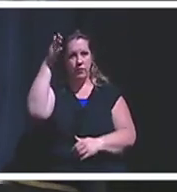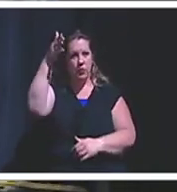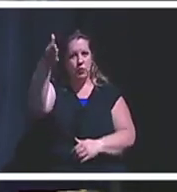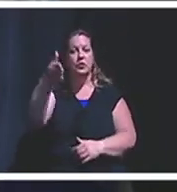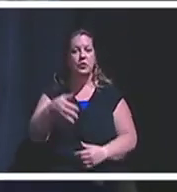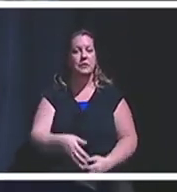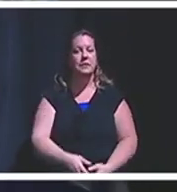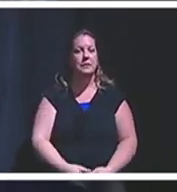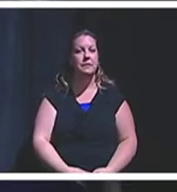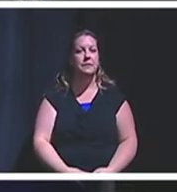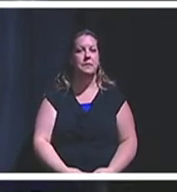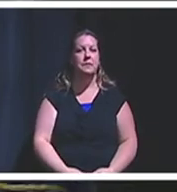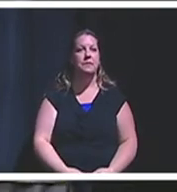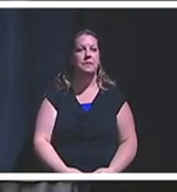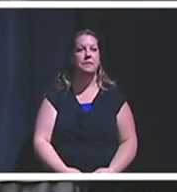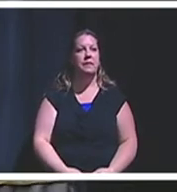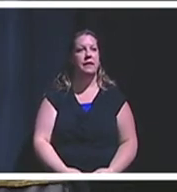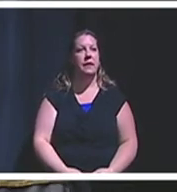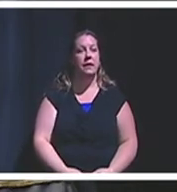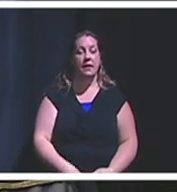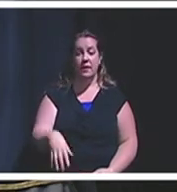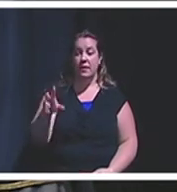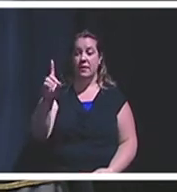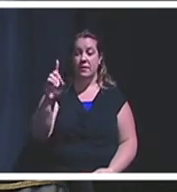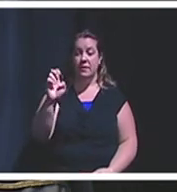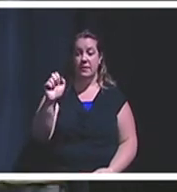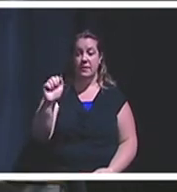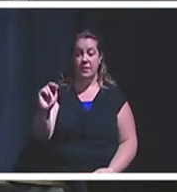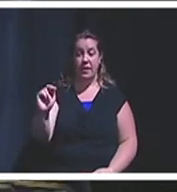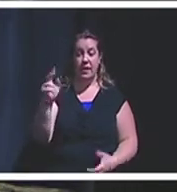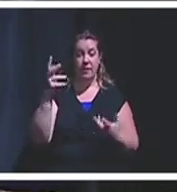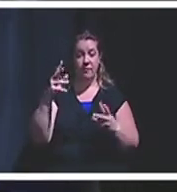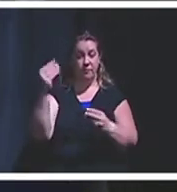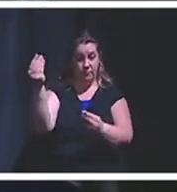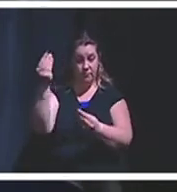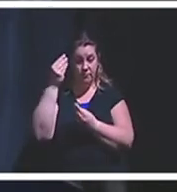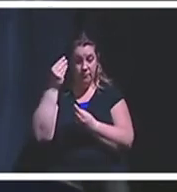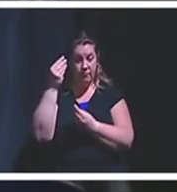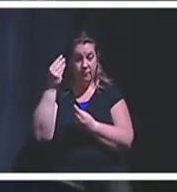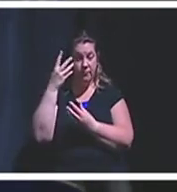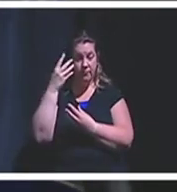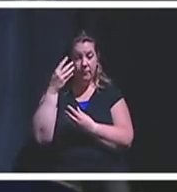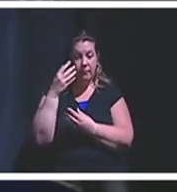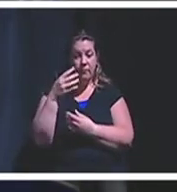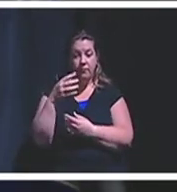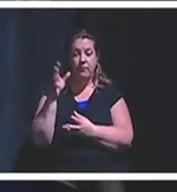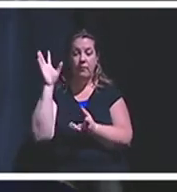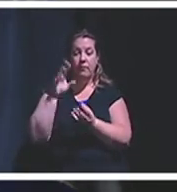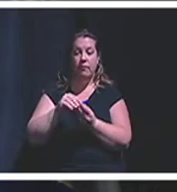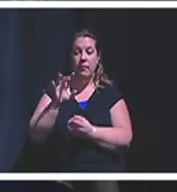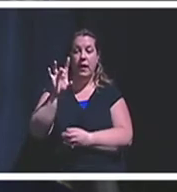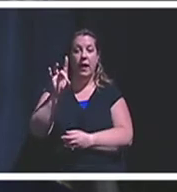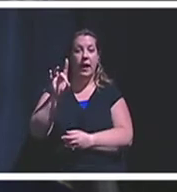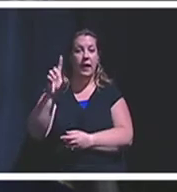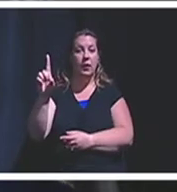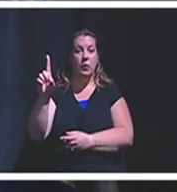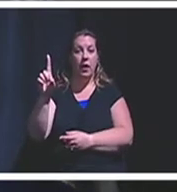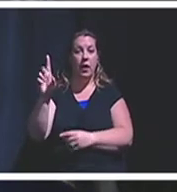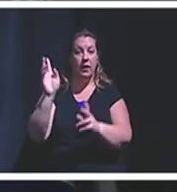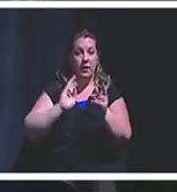tomorrow. The dean has informed me that 81 members of this class